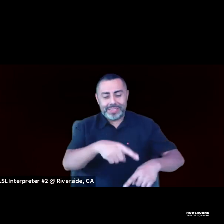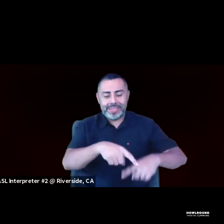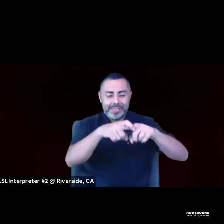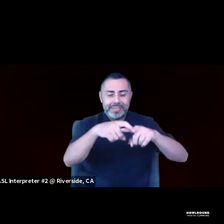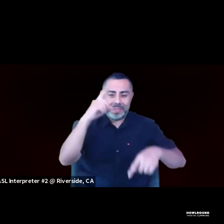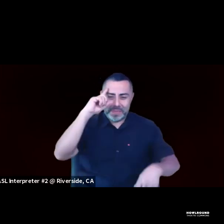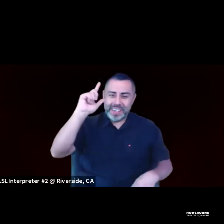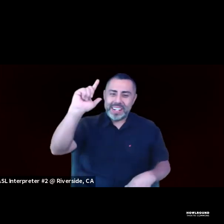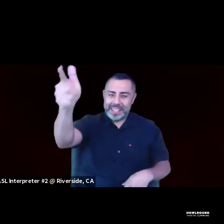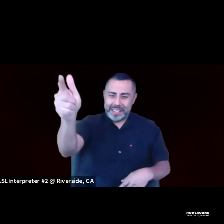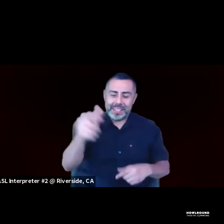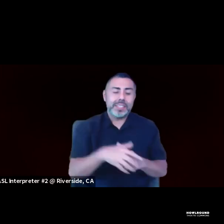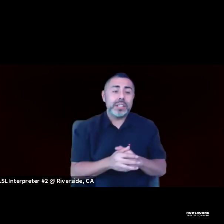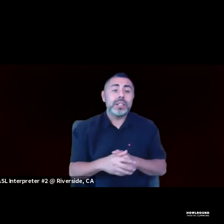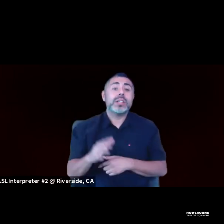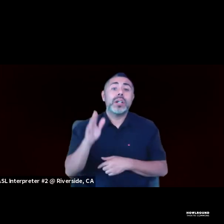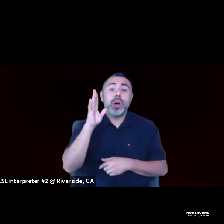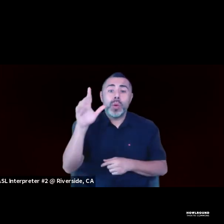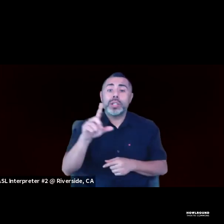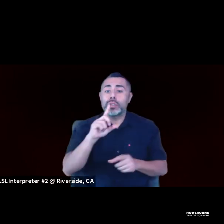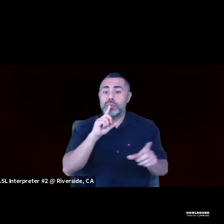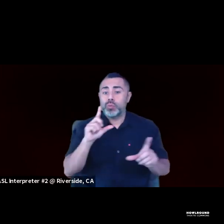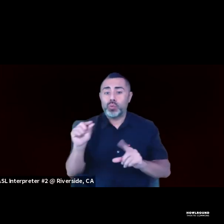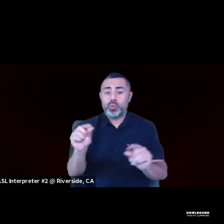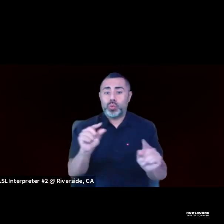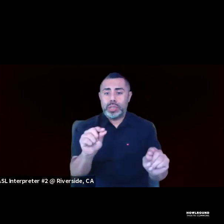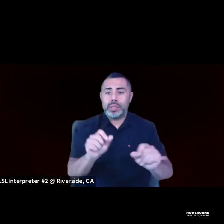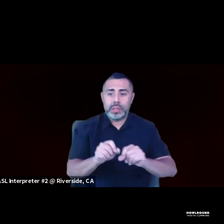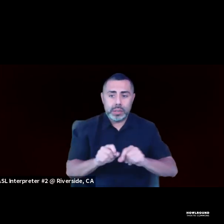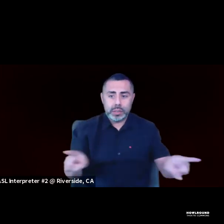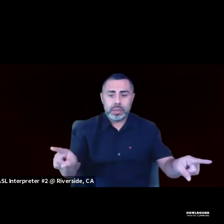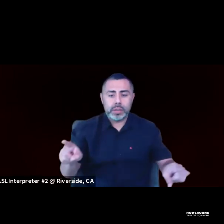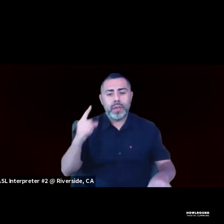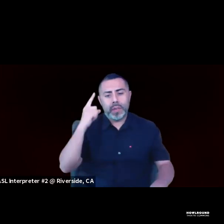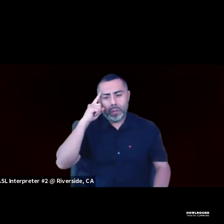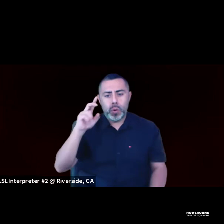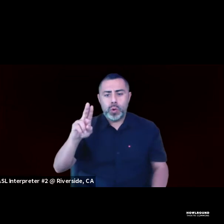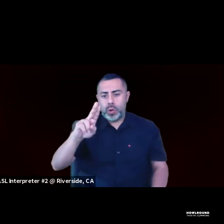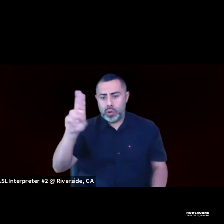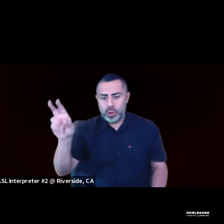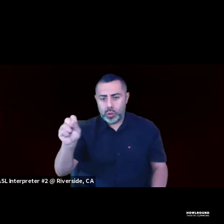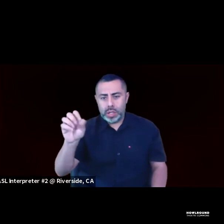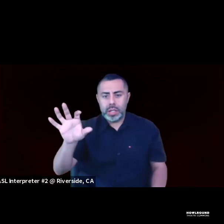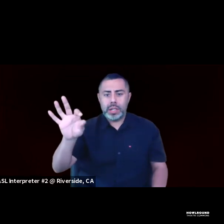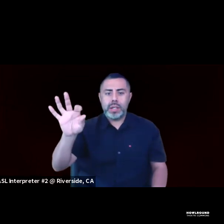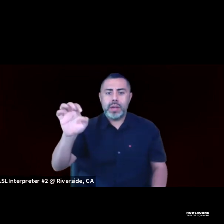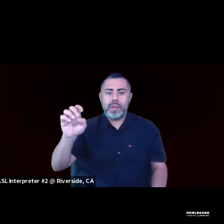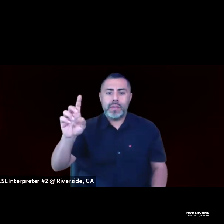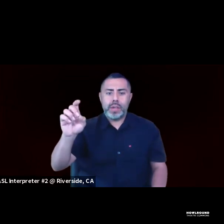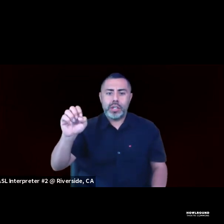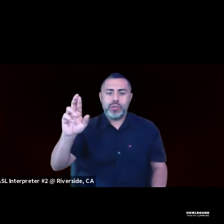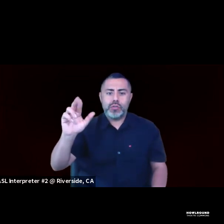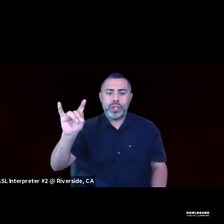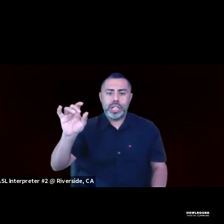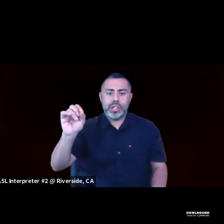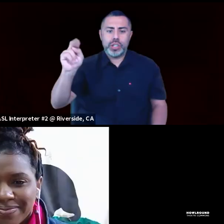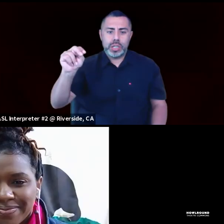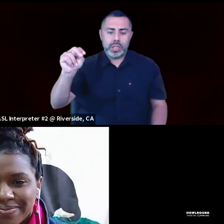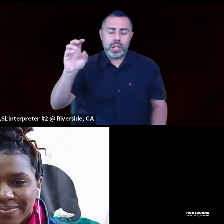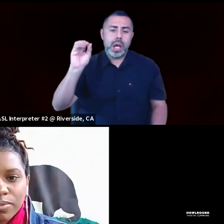And we'll tweet out the link to the US Federation of Worker Co-ops COVID-19 page.